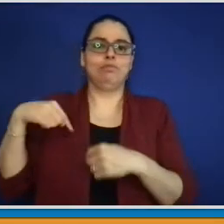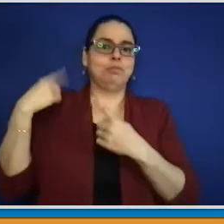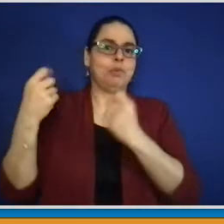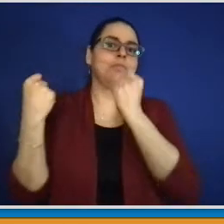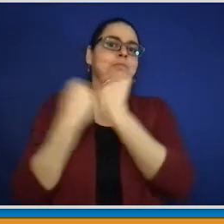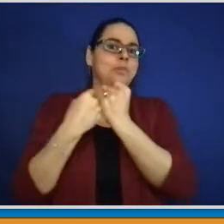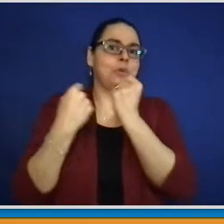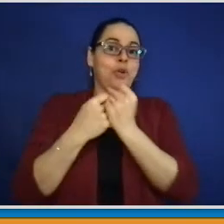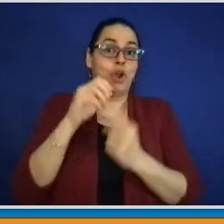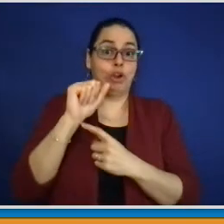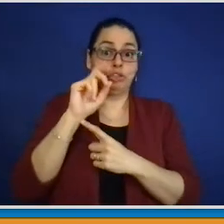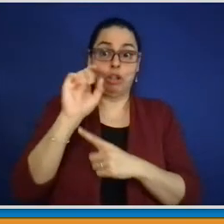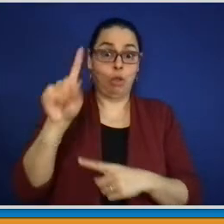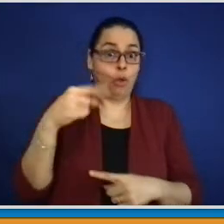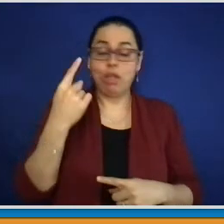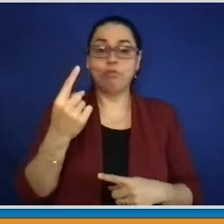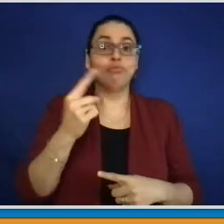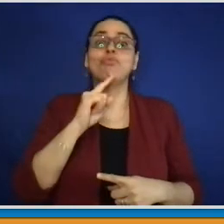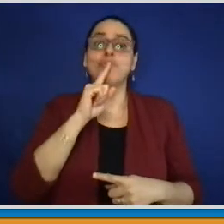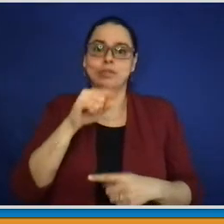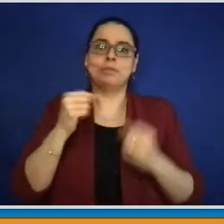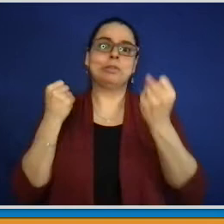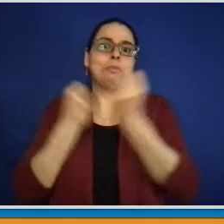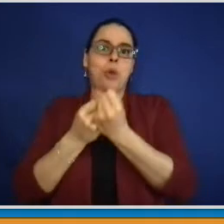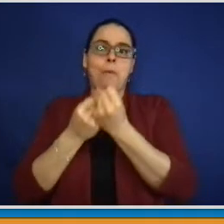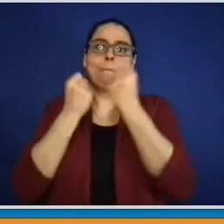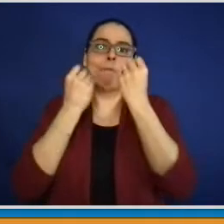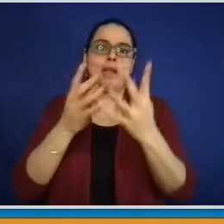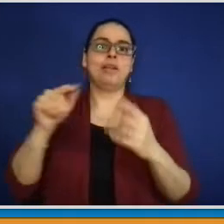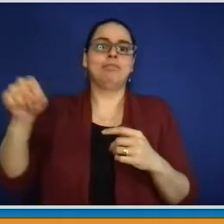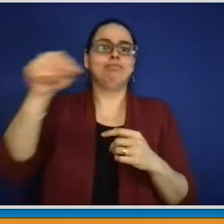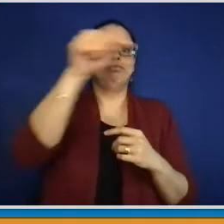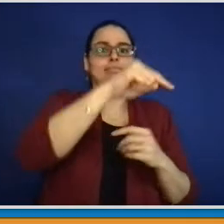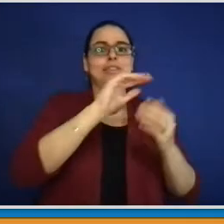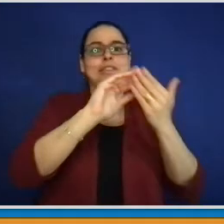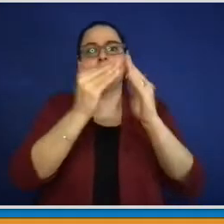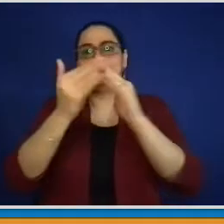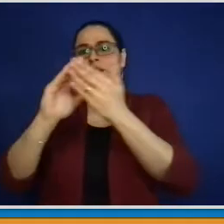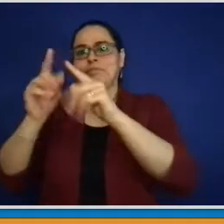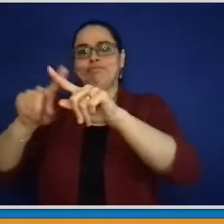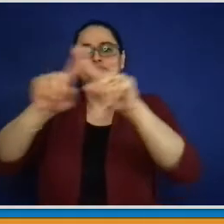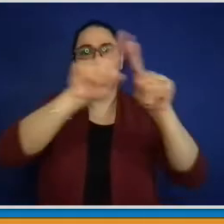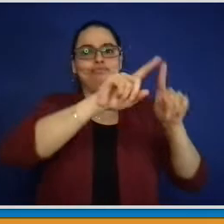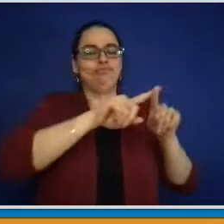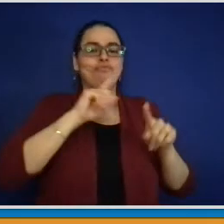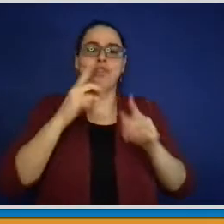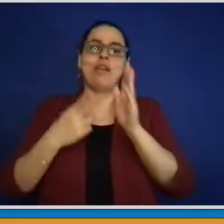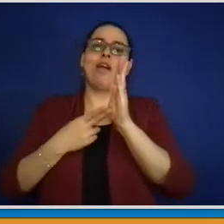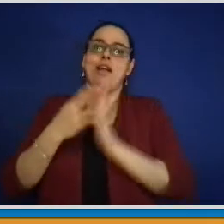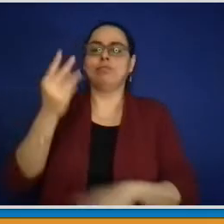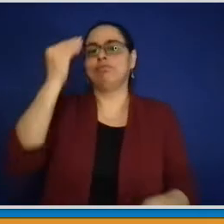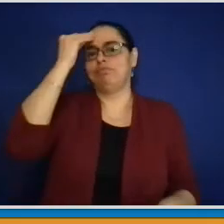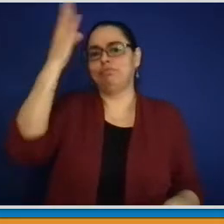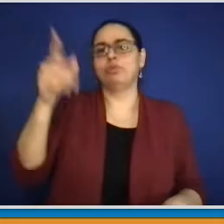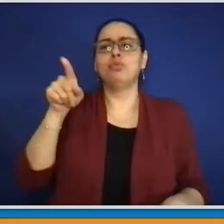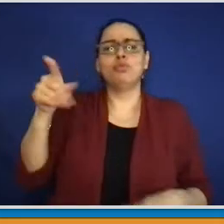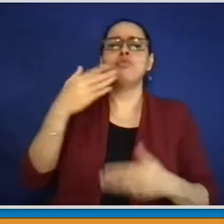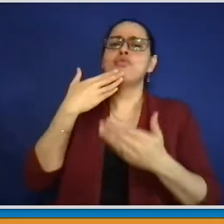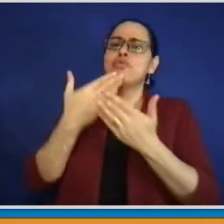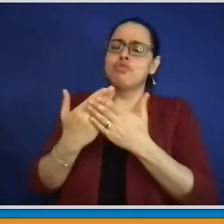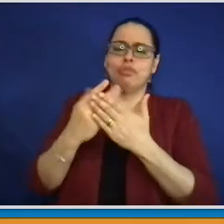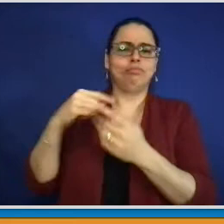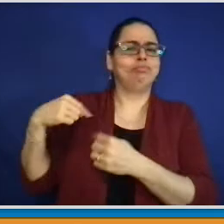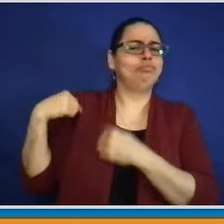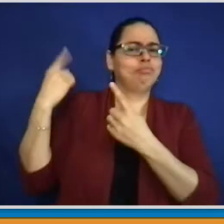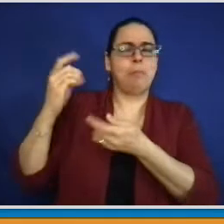much. It's really been, you've always been a great partner, but during this past year where we went into uncharted waters, where no